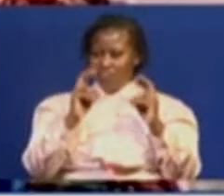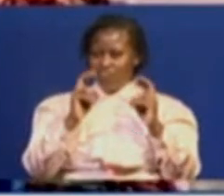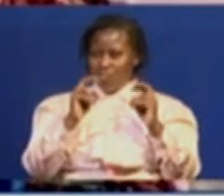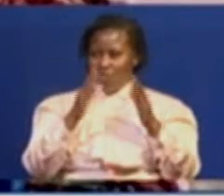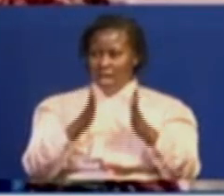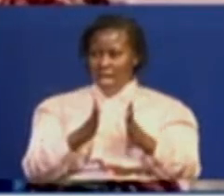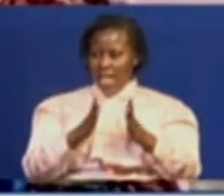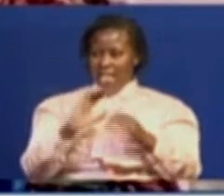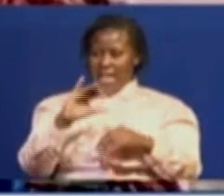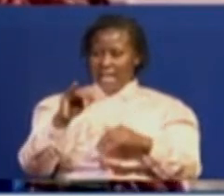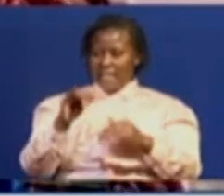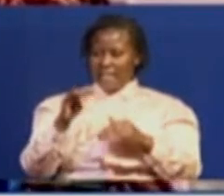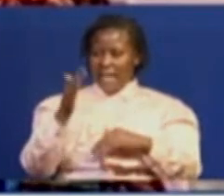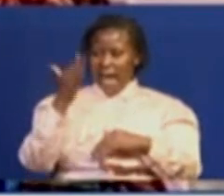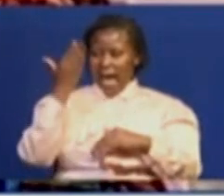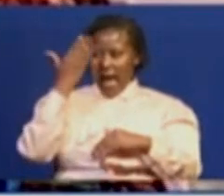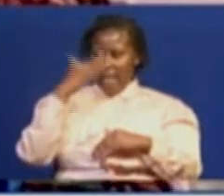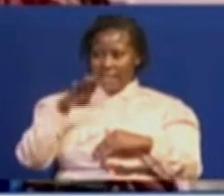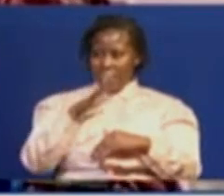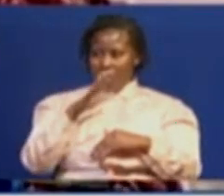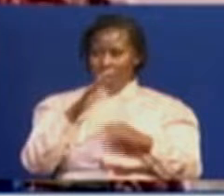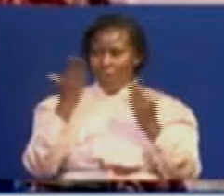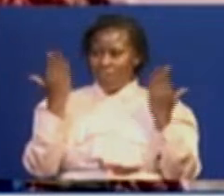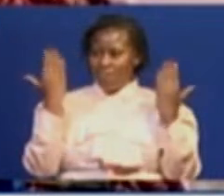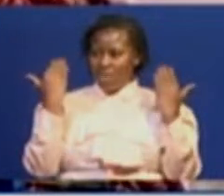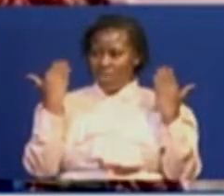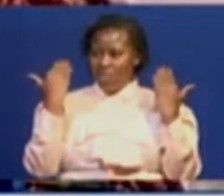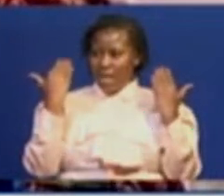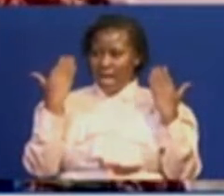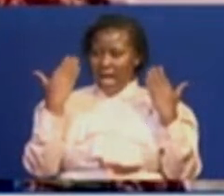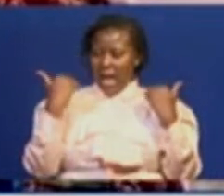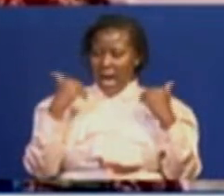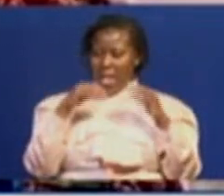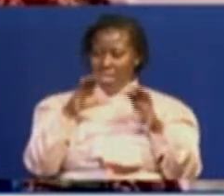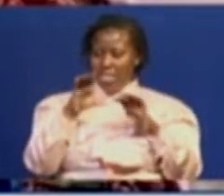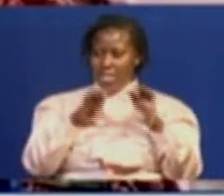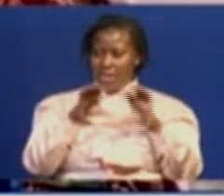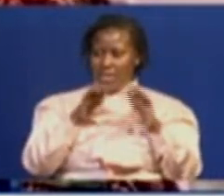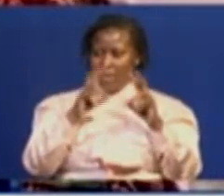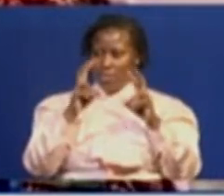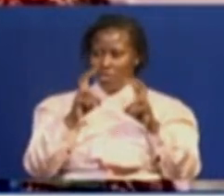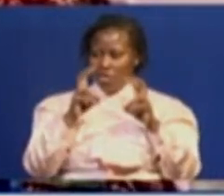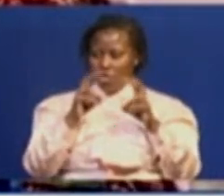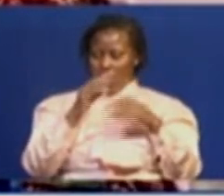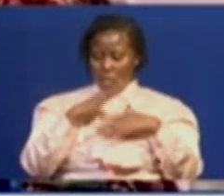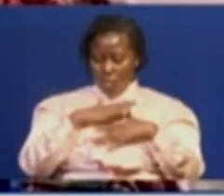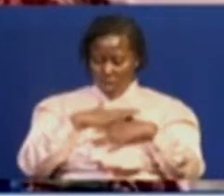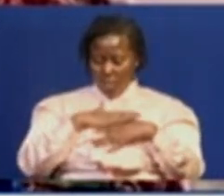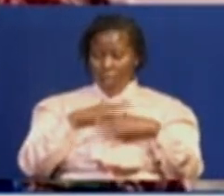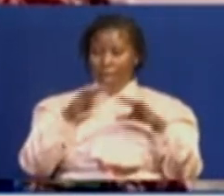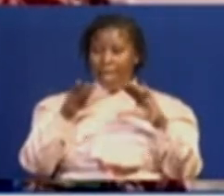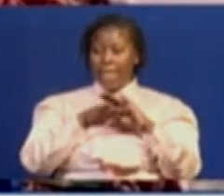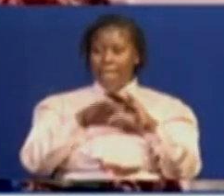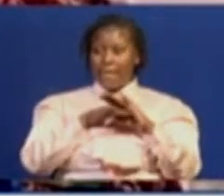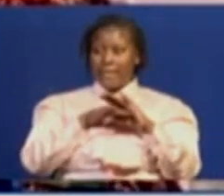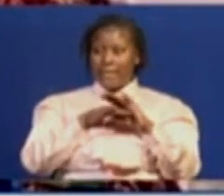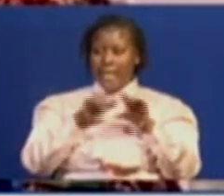motion in the County Assembly of Meru. I drafted this motion, honorable members,